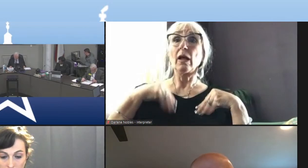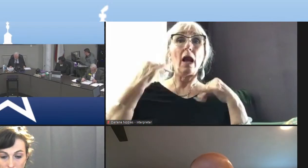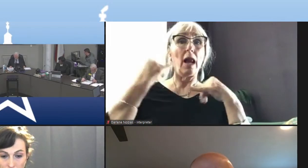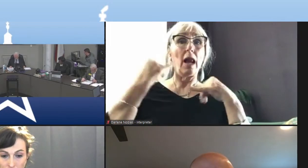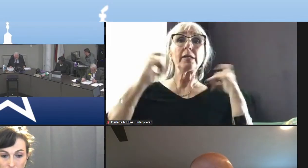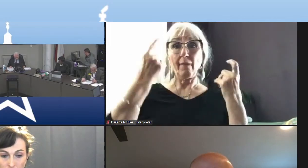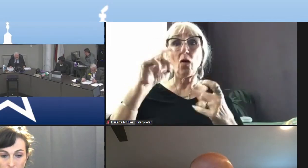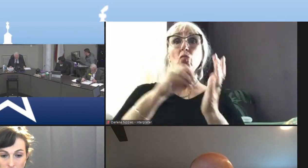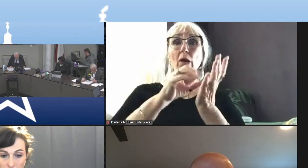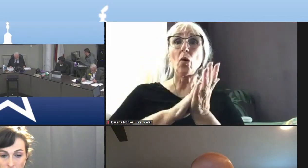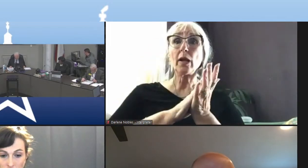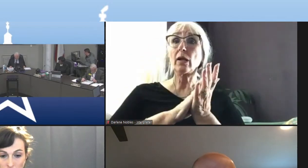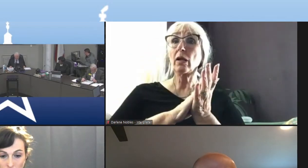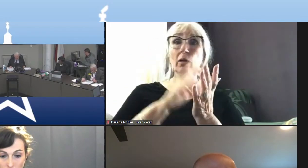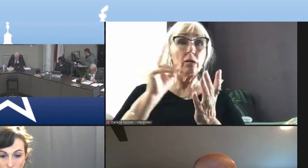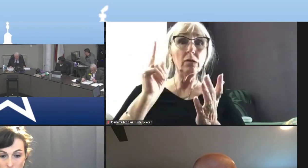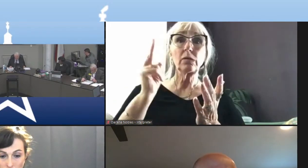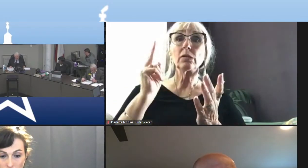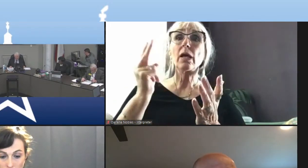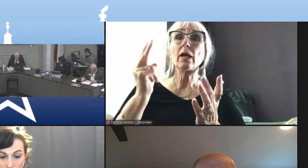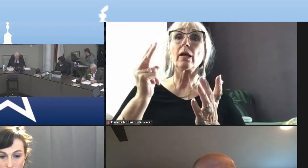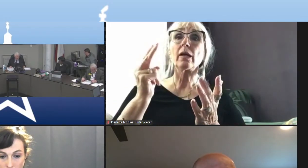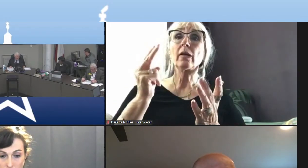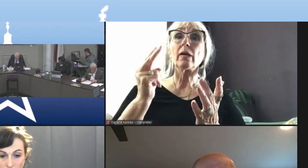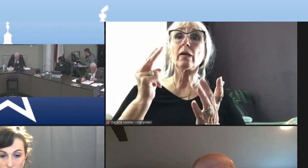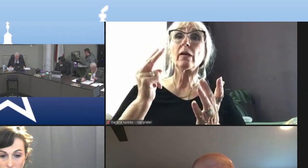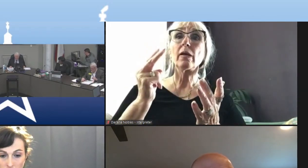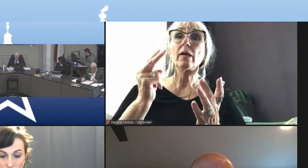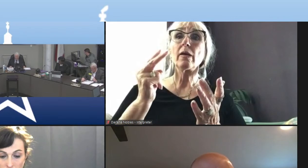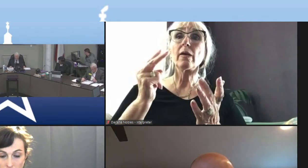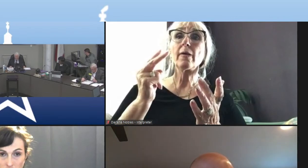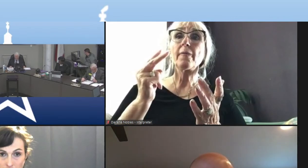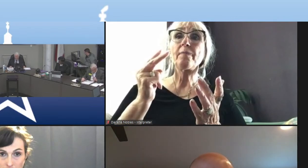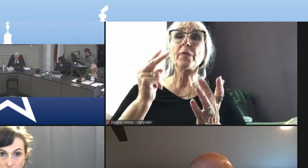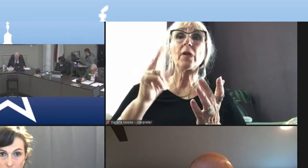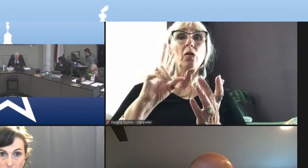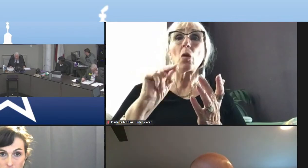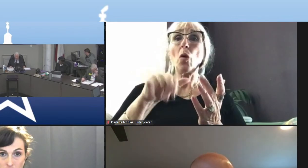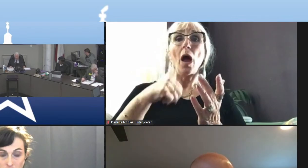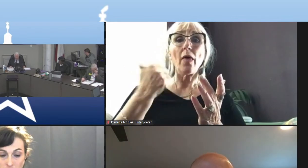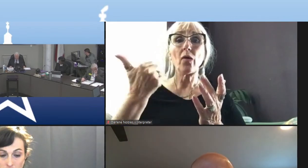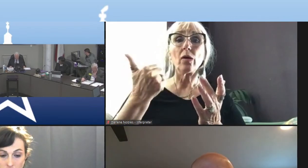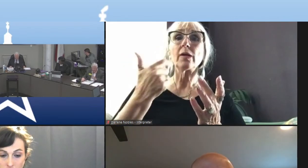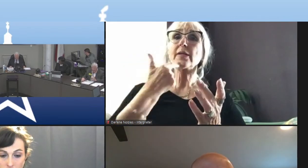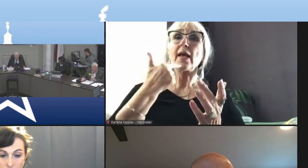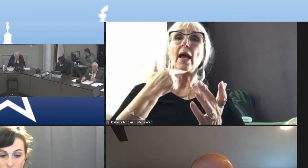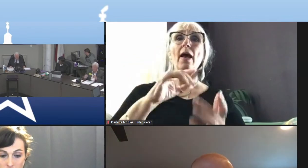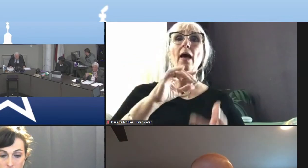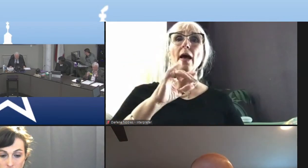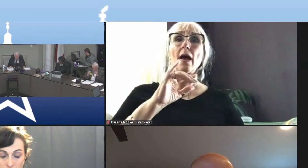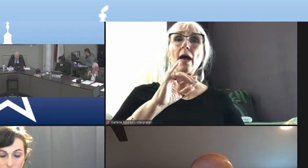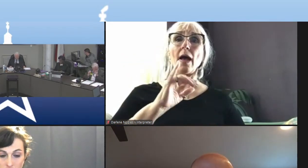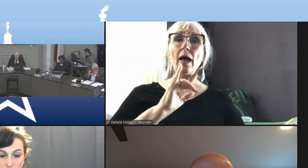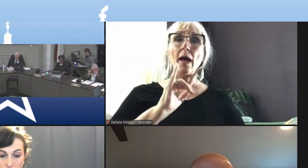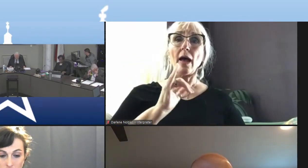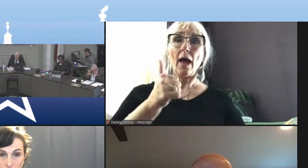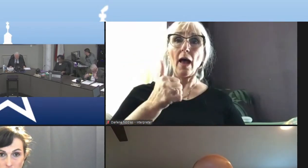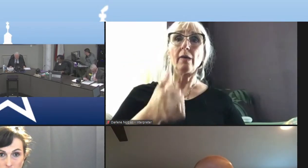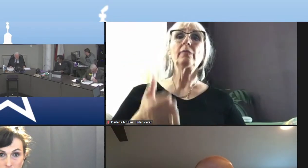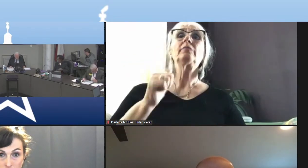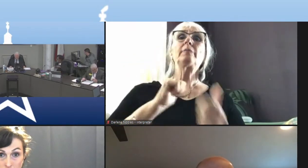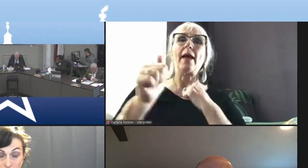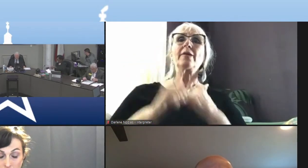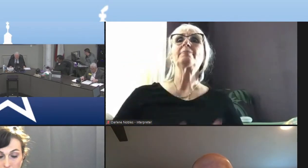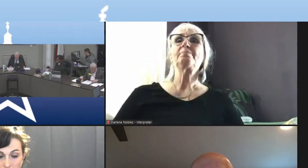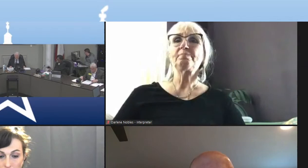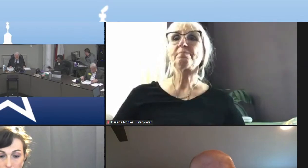moved. Second. Okay, I have a motion and a second. Any other discussion? No other discussion. All in favor say aye. Aye. Opposed? Pass. All